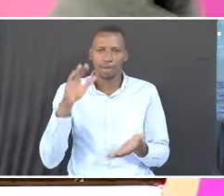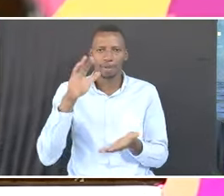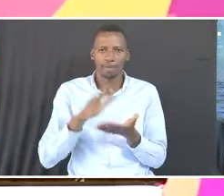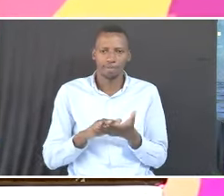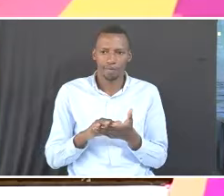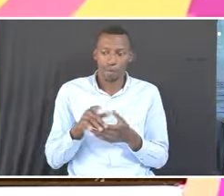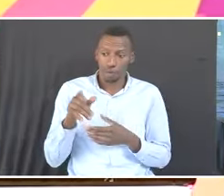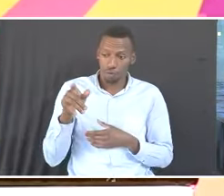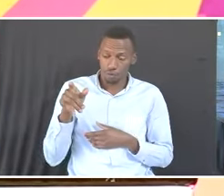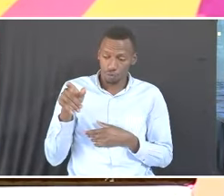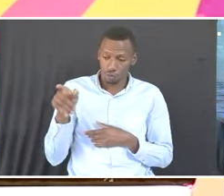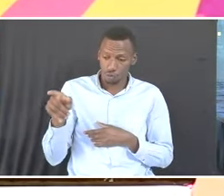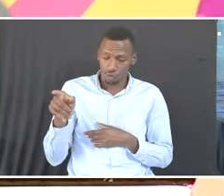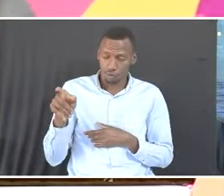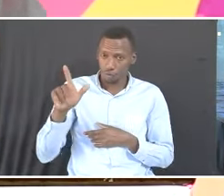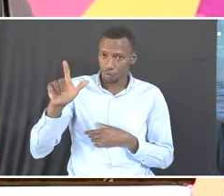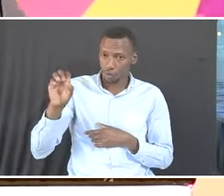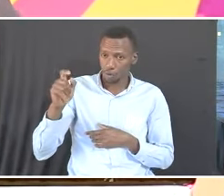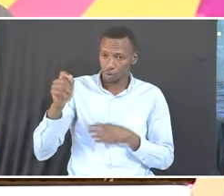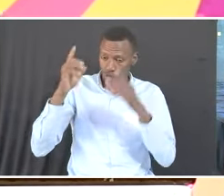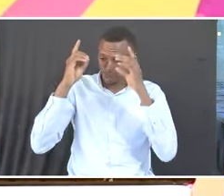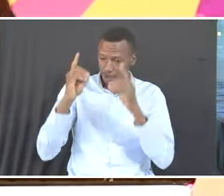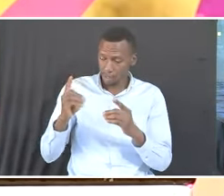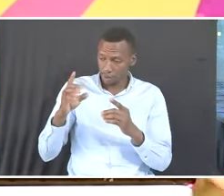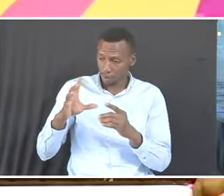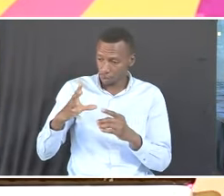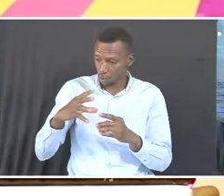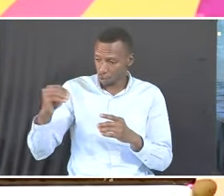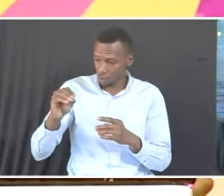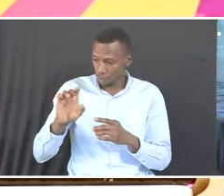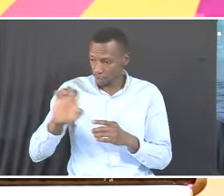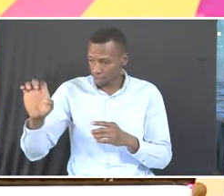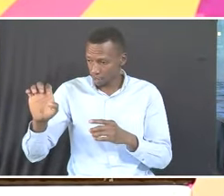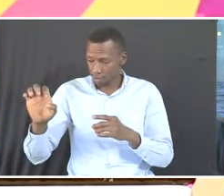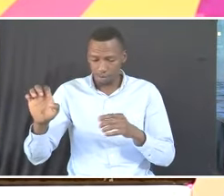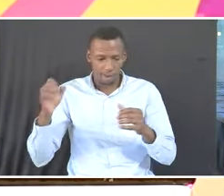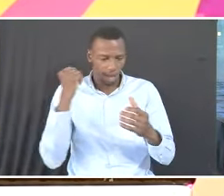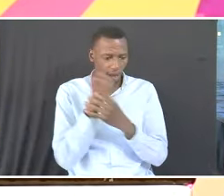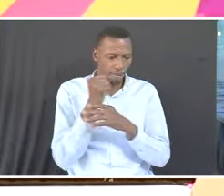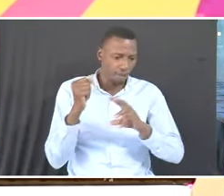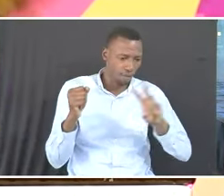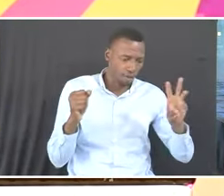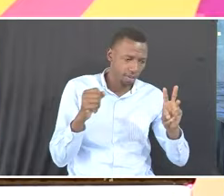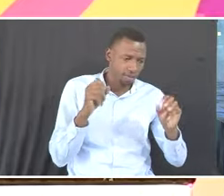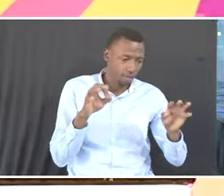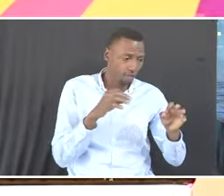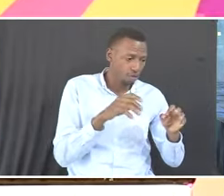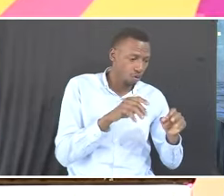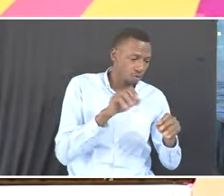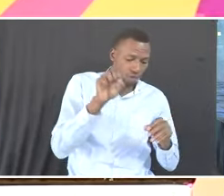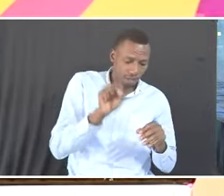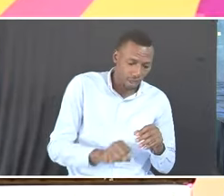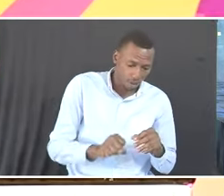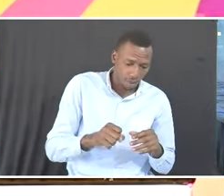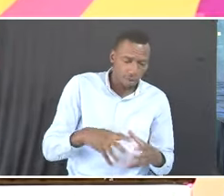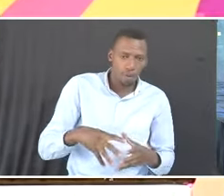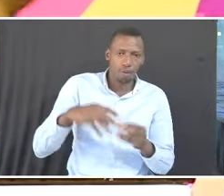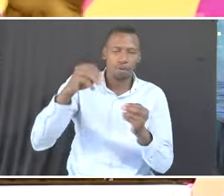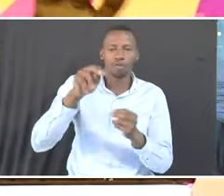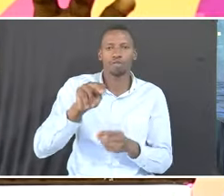east, I go west. You go south, I go north." So